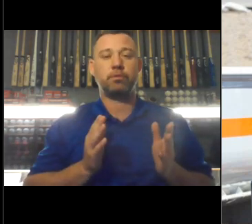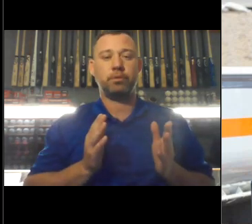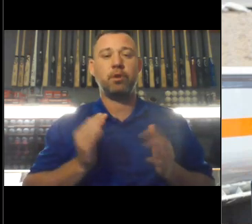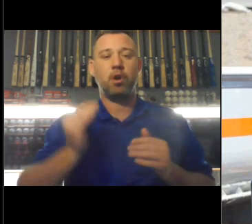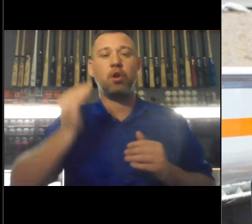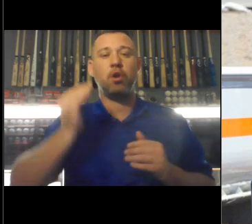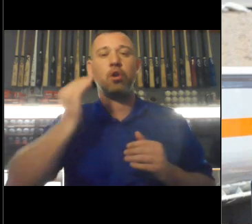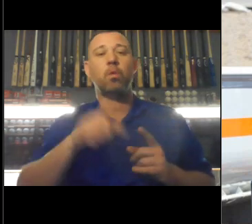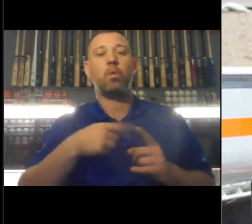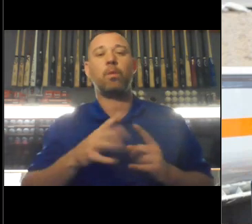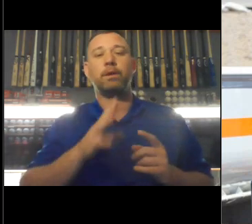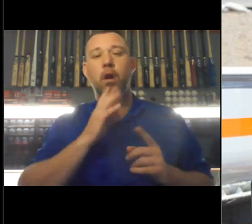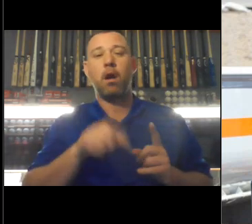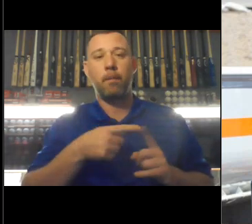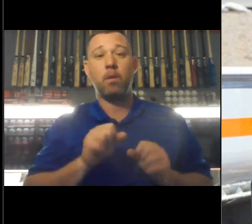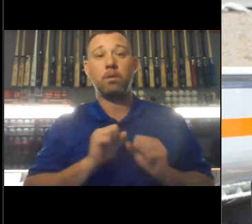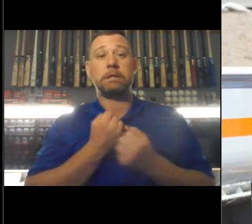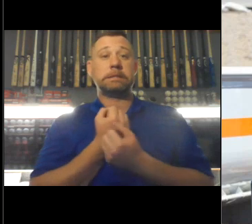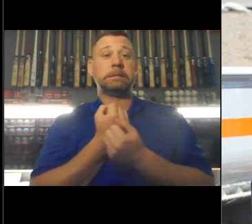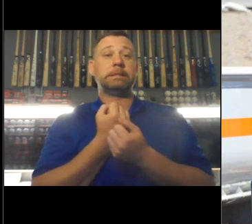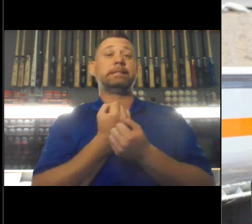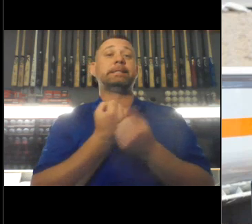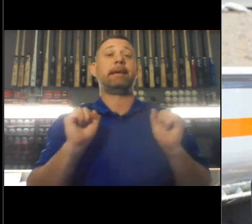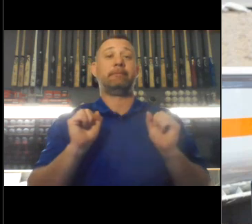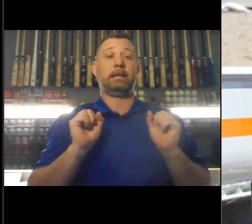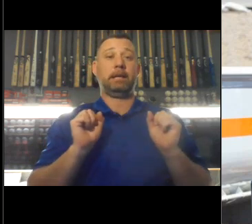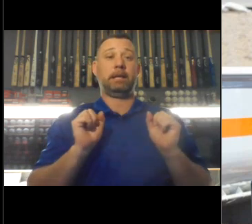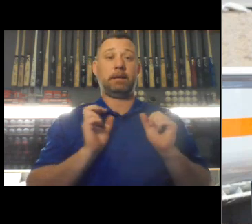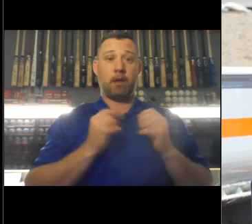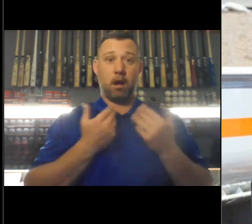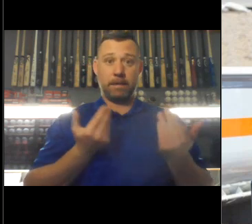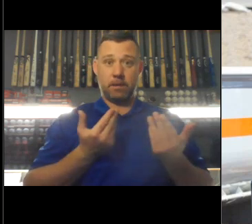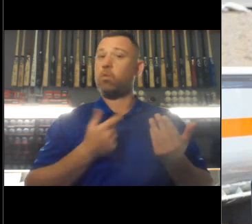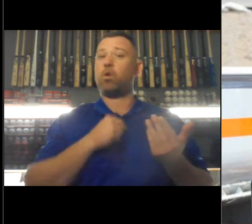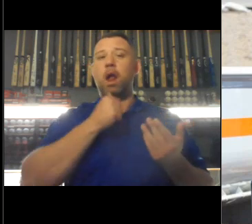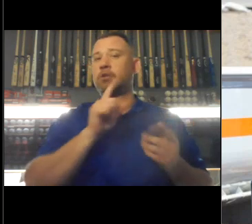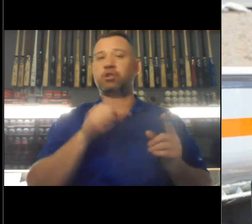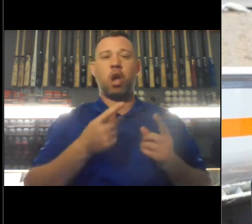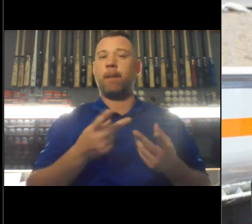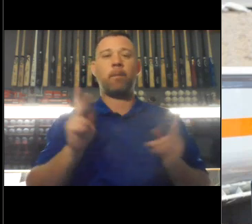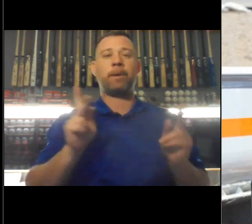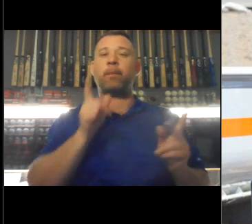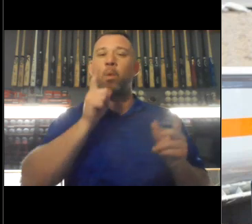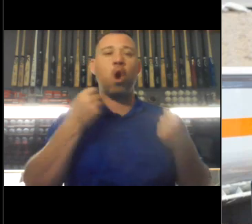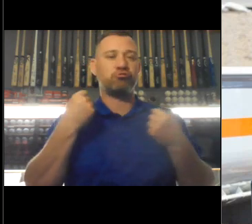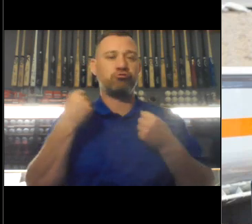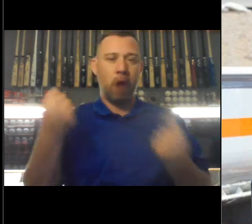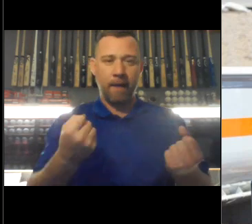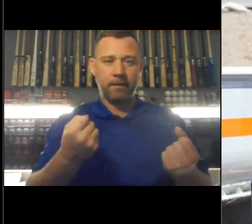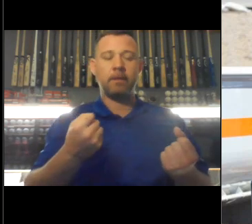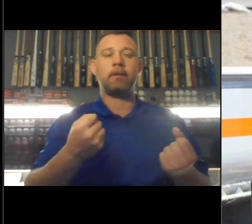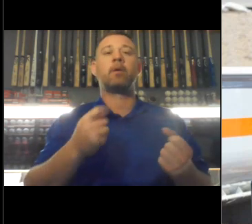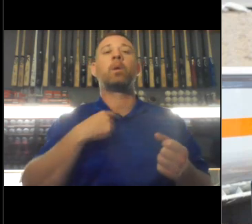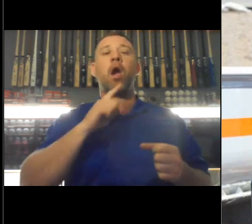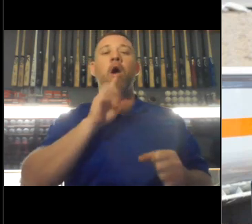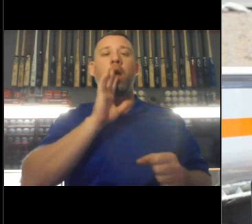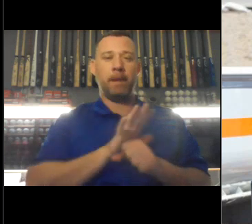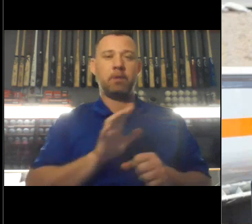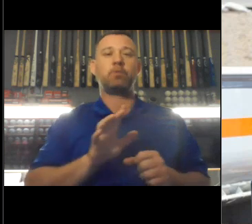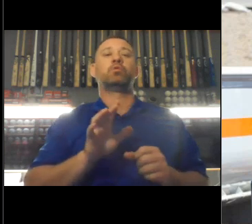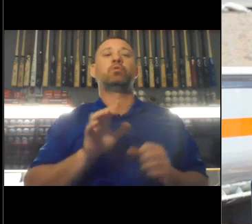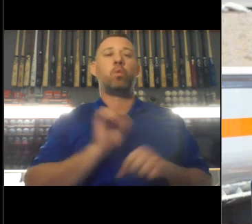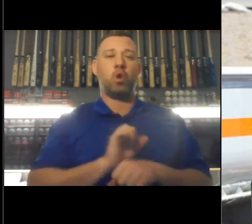we talk about safety up here, we're not just talking about people who are driving on those roads. We are committed to working